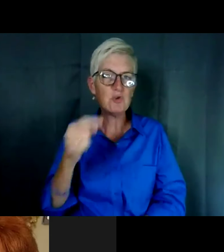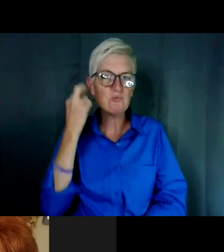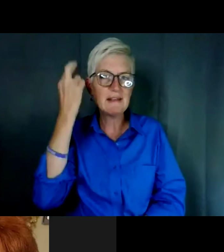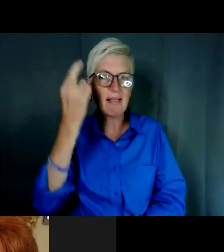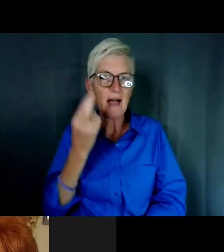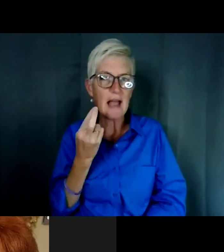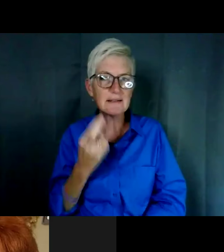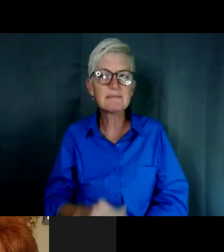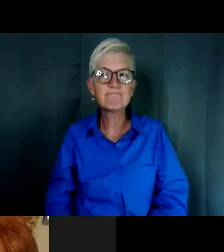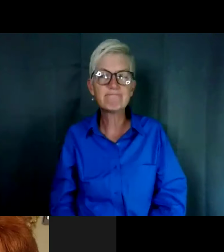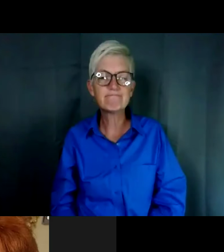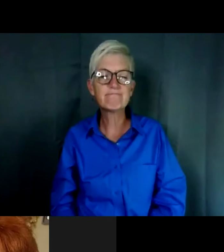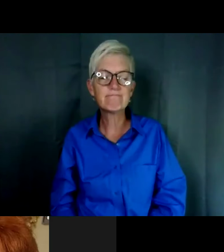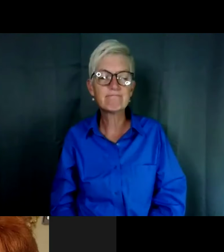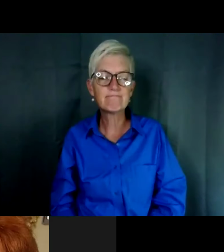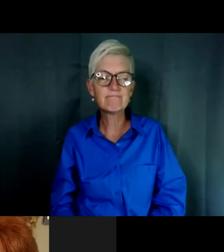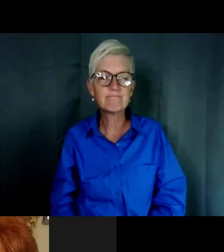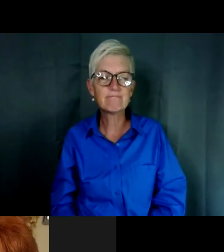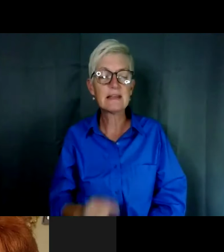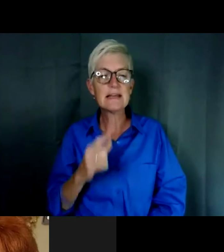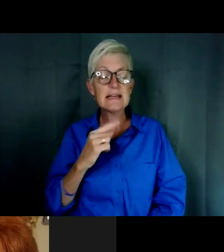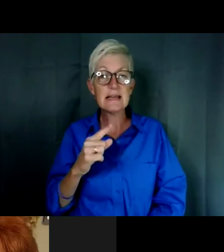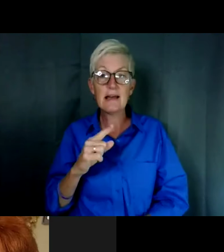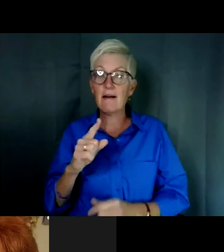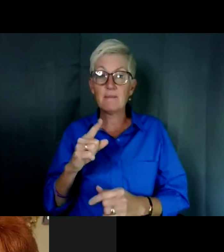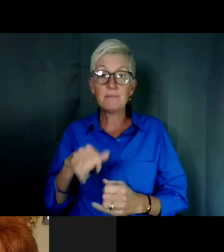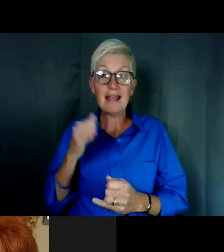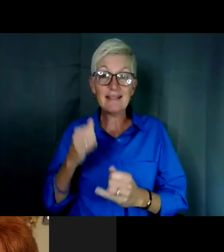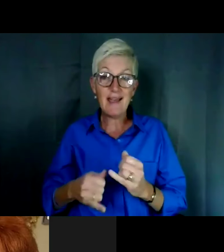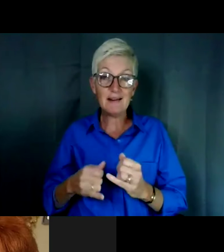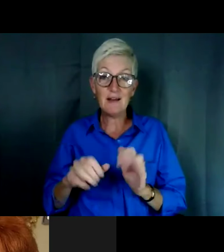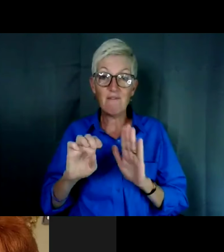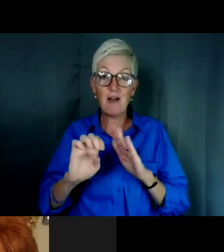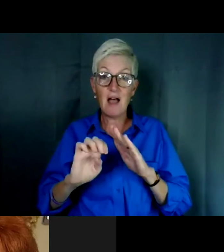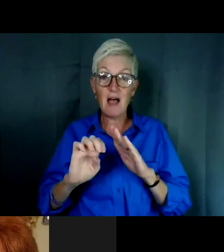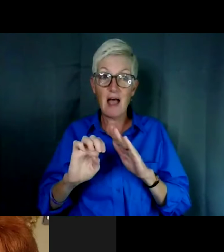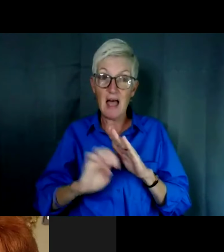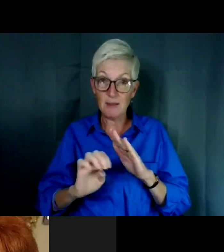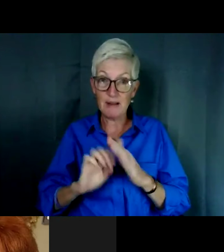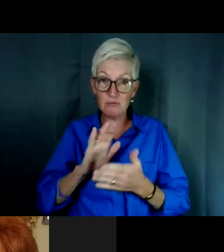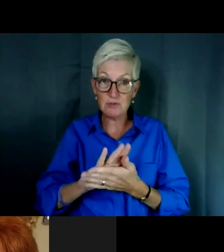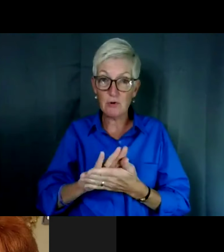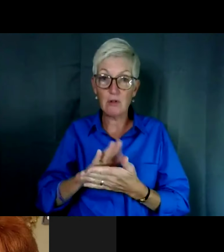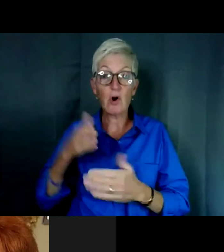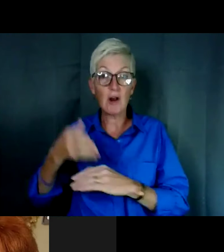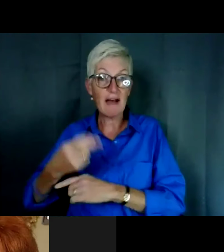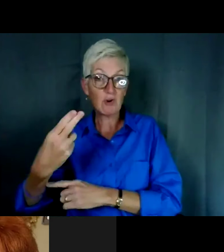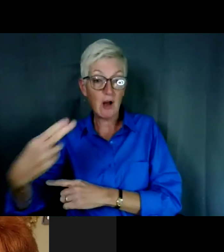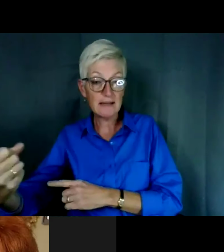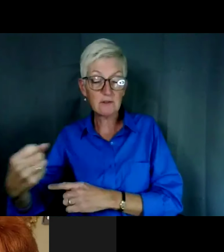Because looking at the statistics, you know, by the end of grade school, so when people are graduating high school, at